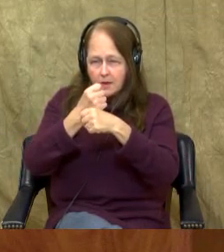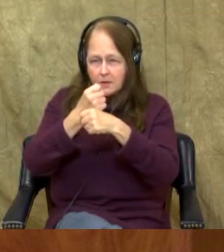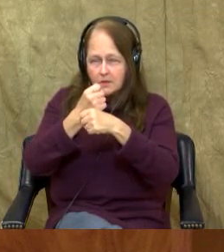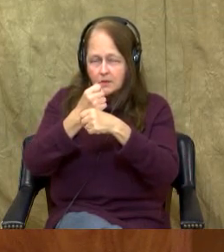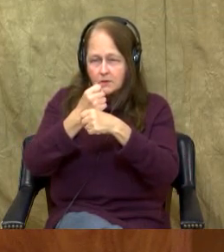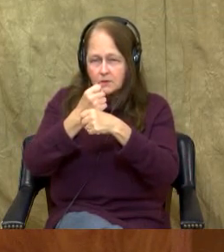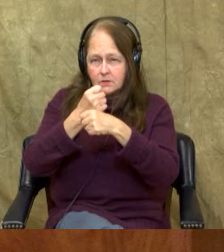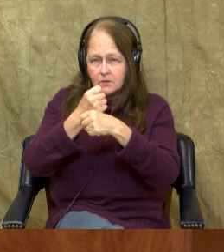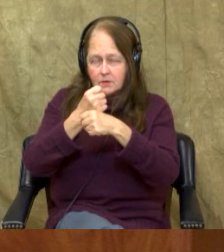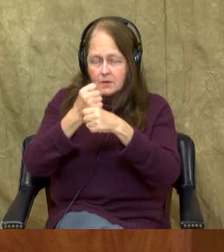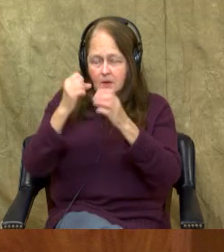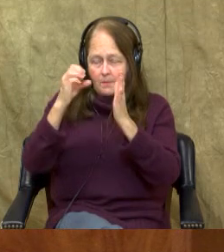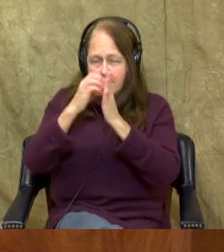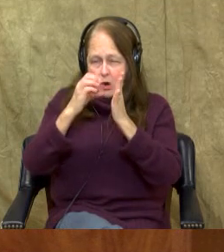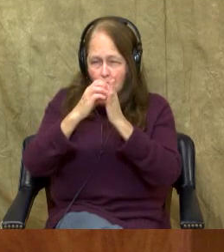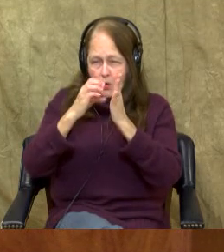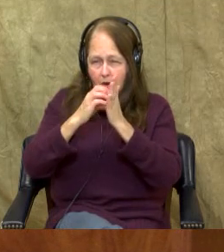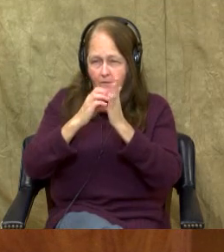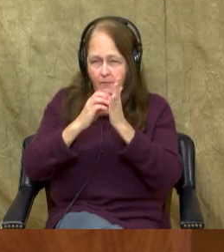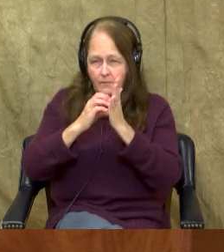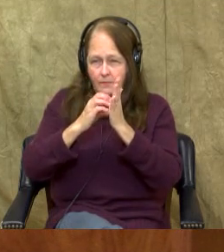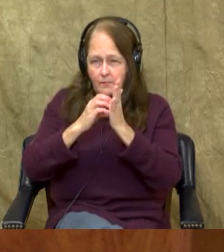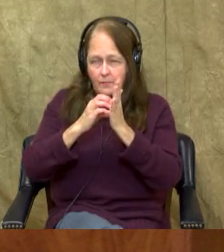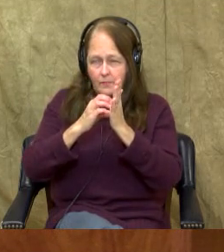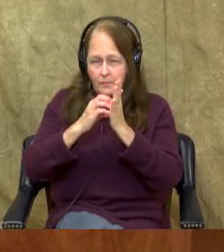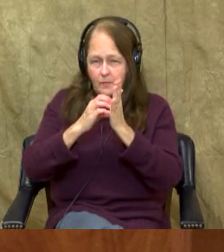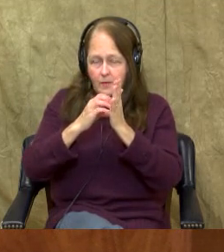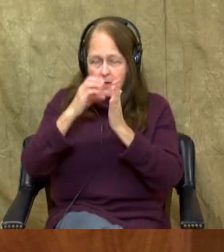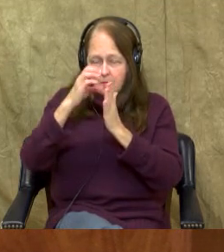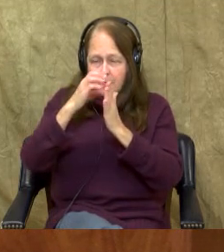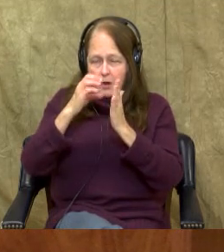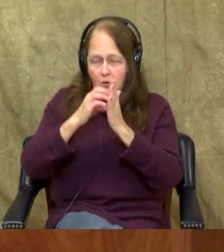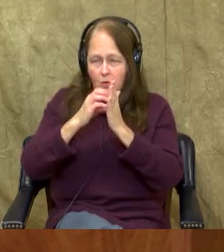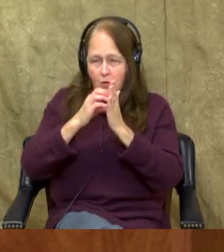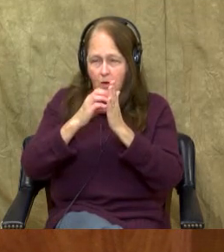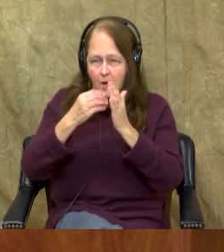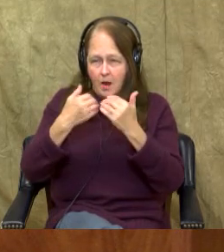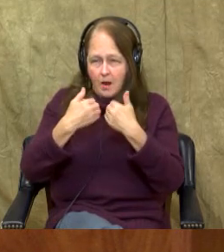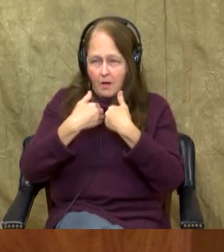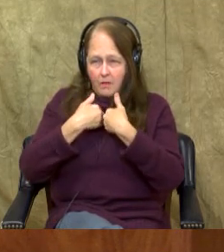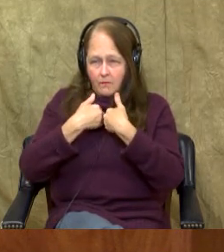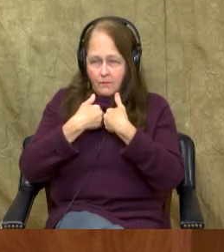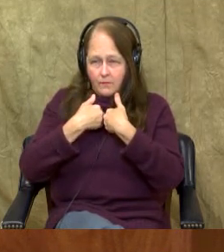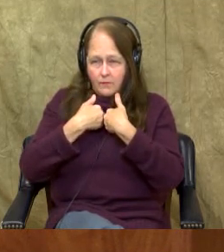very similar to a paragraph. But in paragraphs, we have actual,